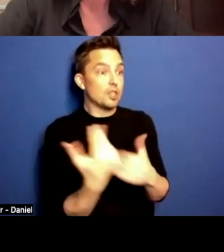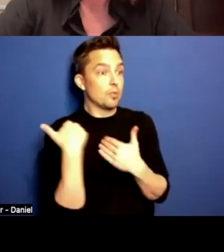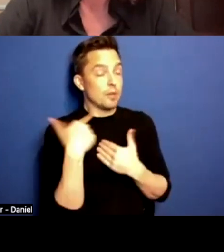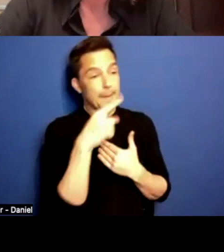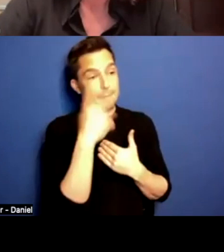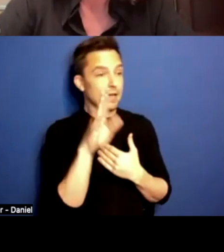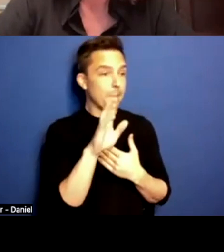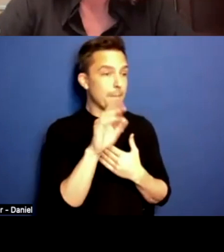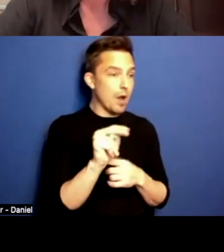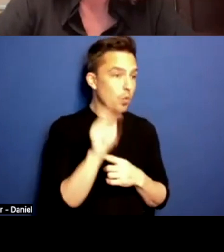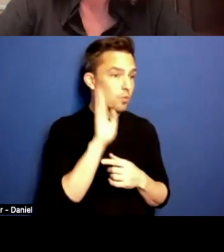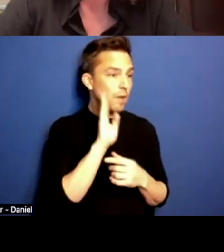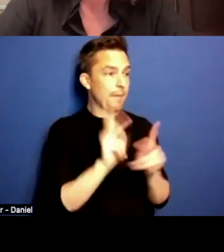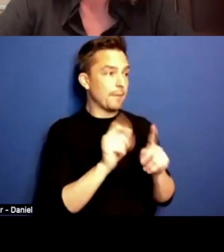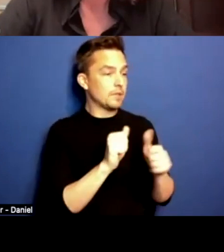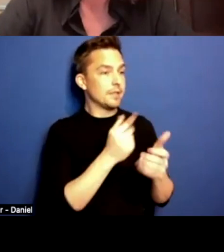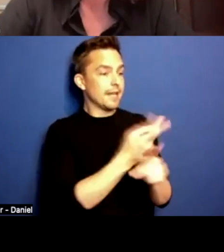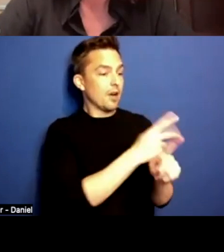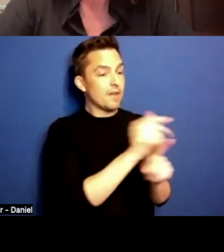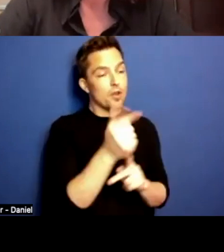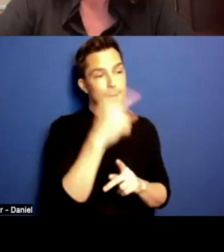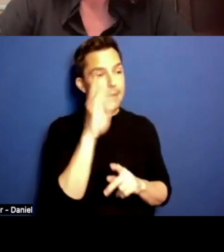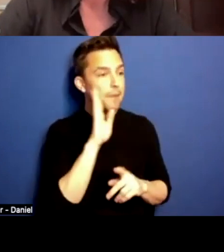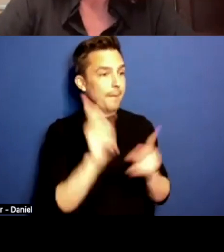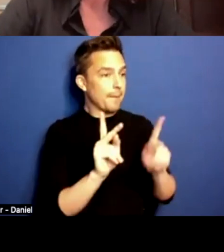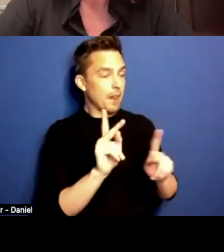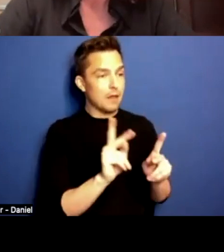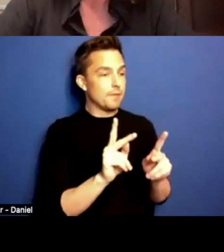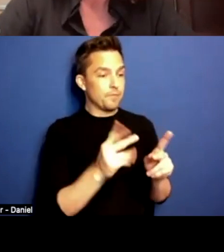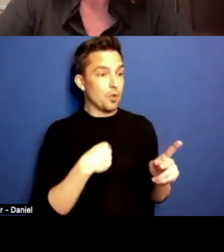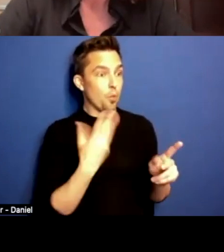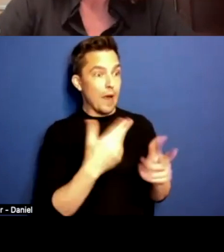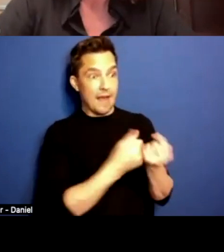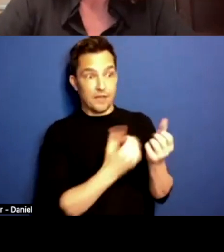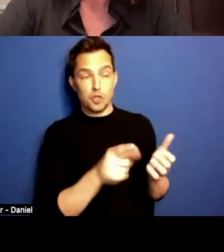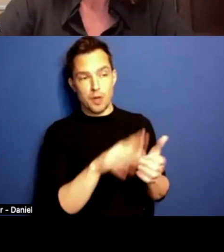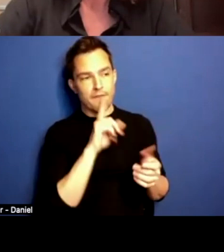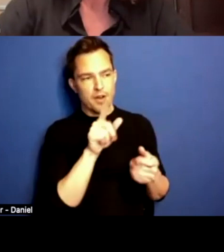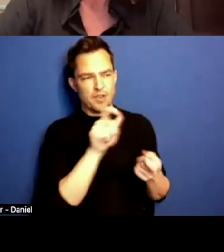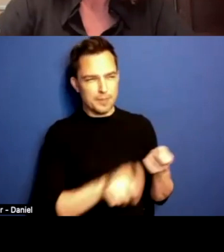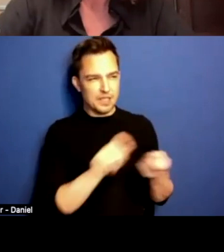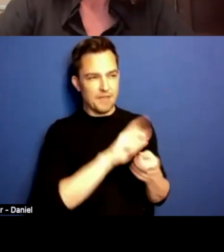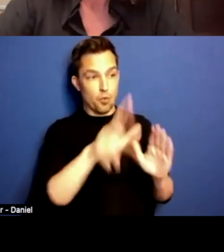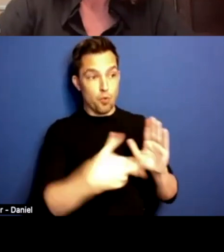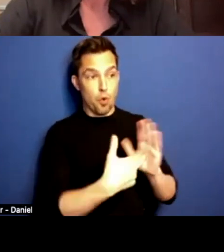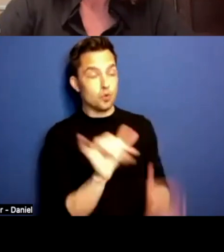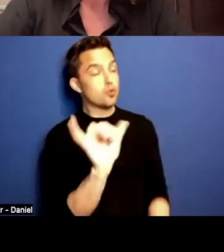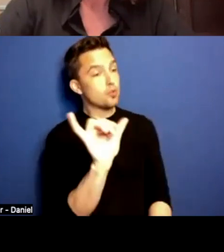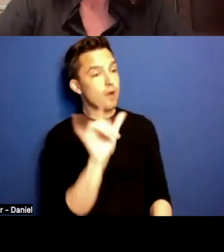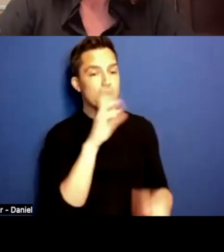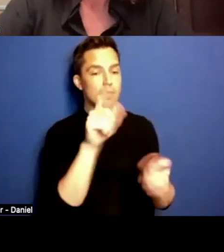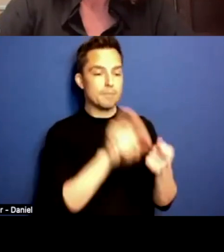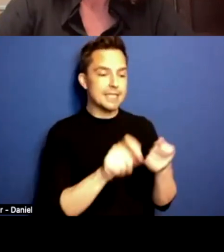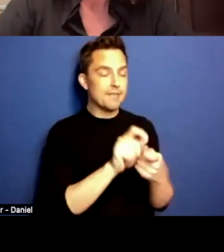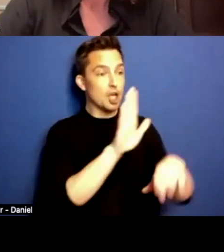Brown people to take care of other Black and Brown people, right? But really that white advocates, you also have a very specific role and a very specific